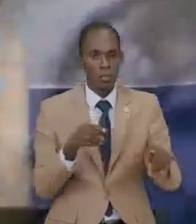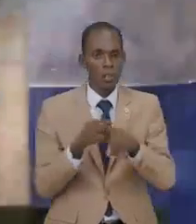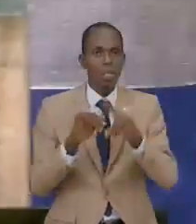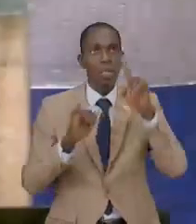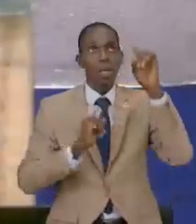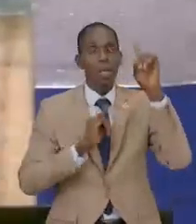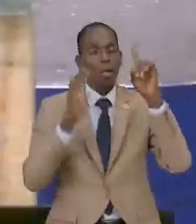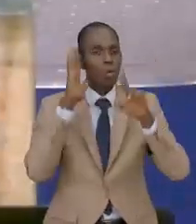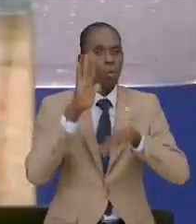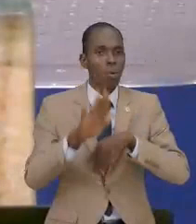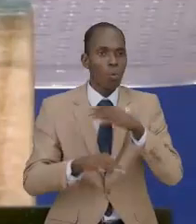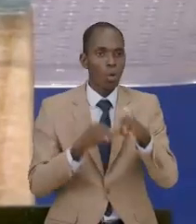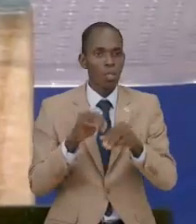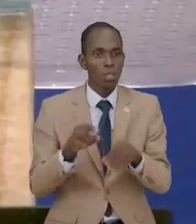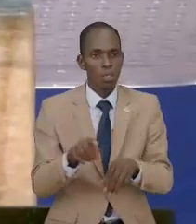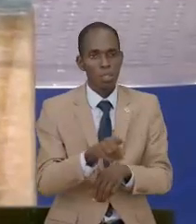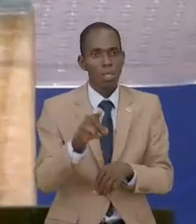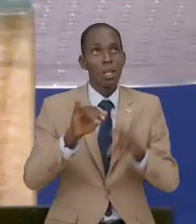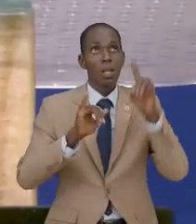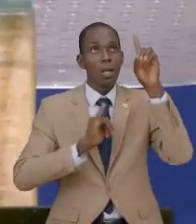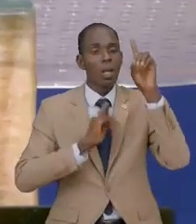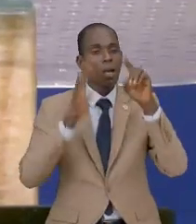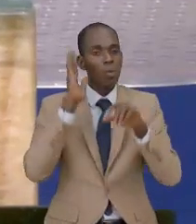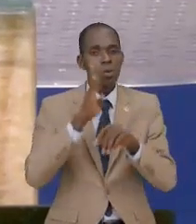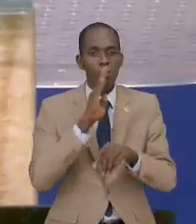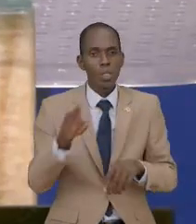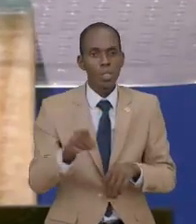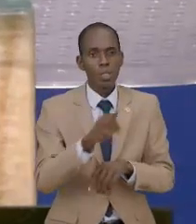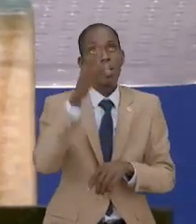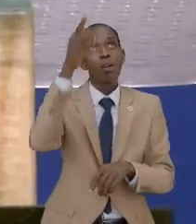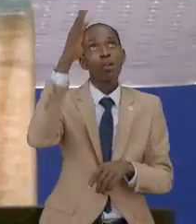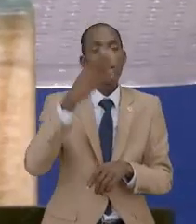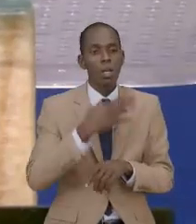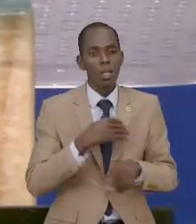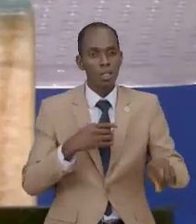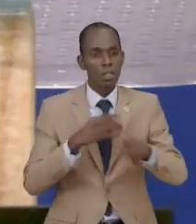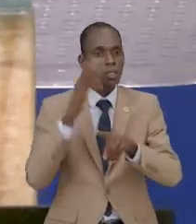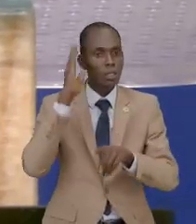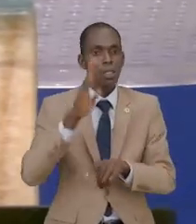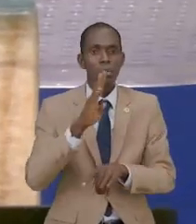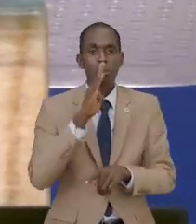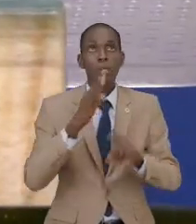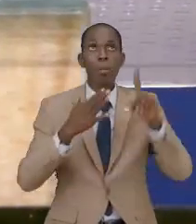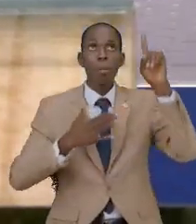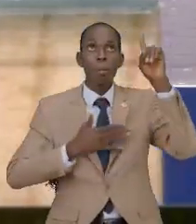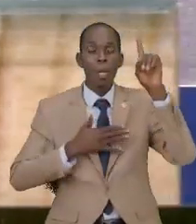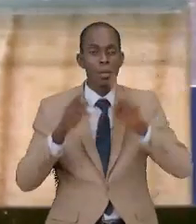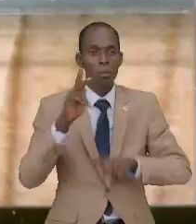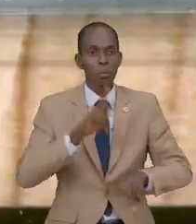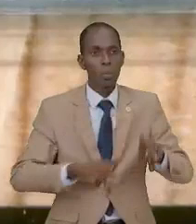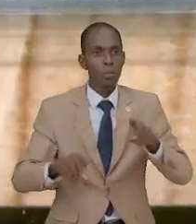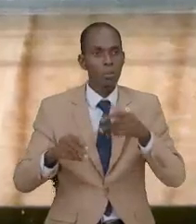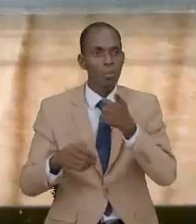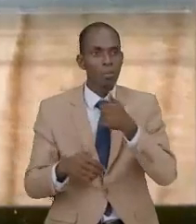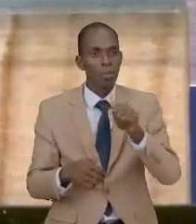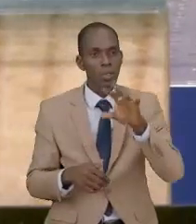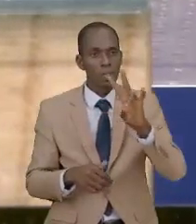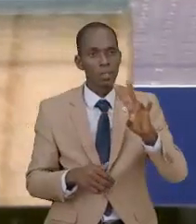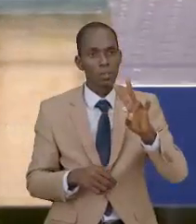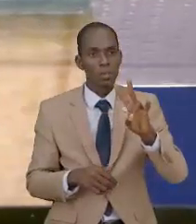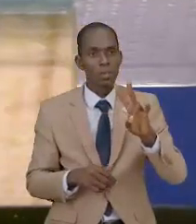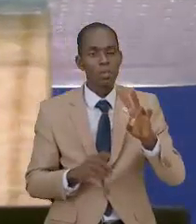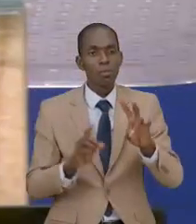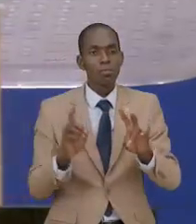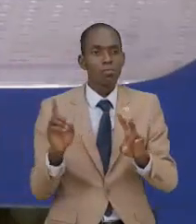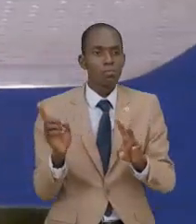in them. I will be their God, and they shall be my people. Verse 17, wherefore